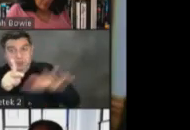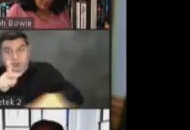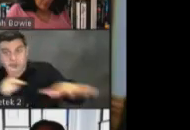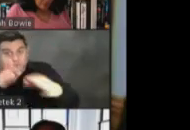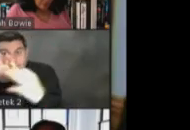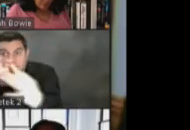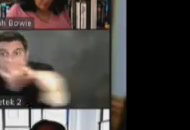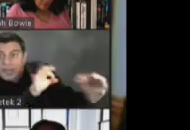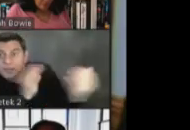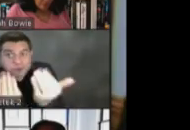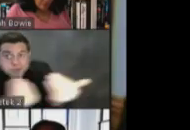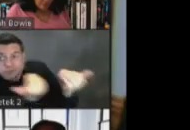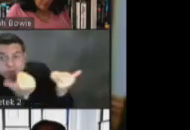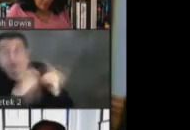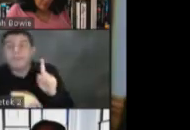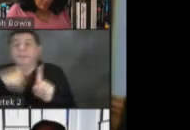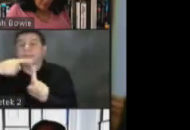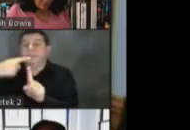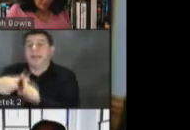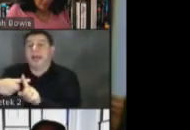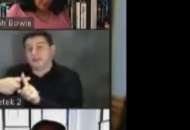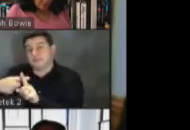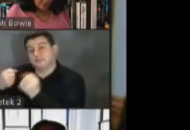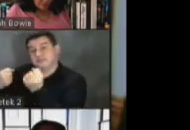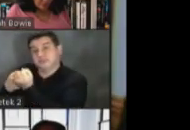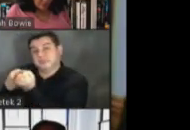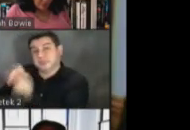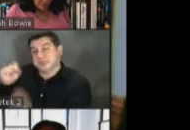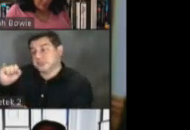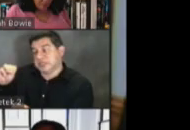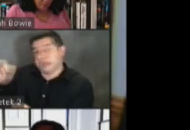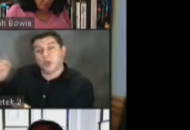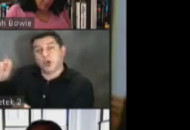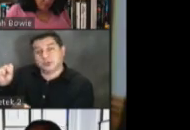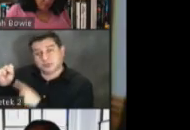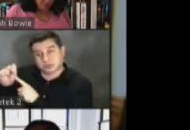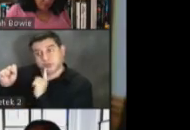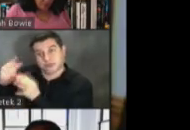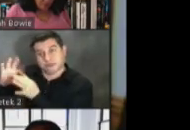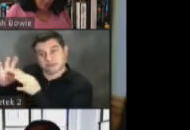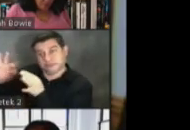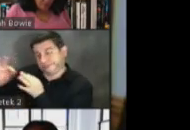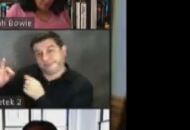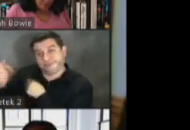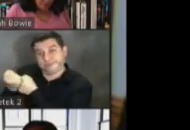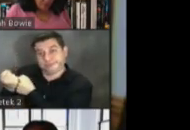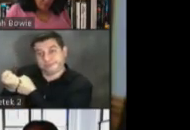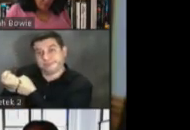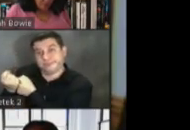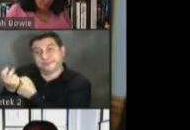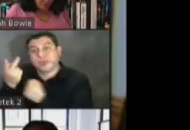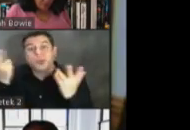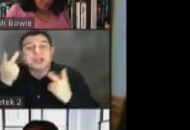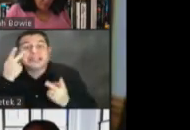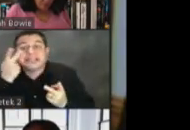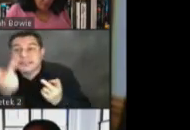to Commissioner Simmons' point, where these different elements have been implemented and how they've had an